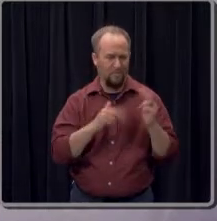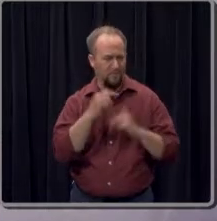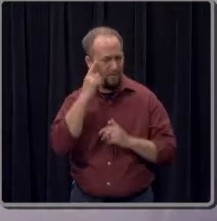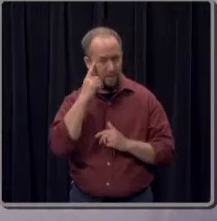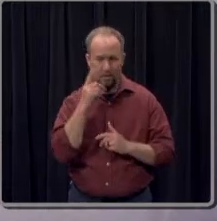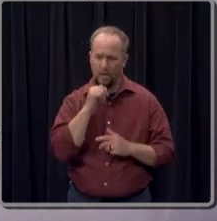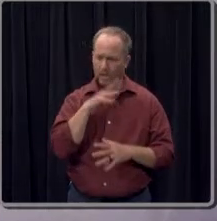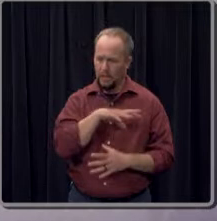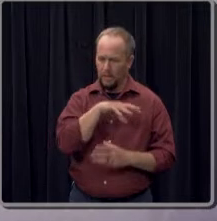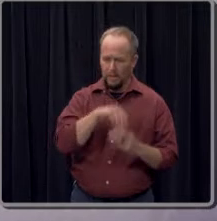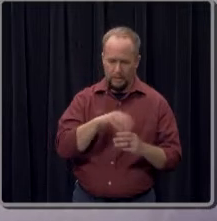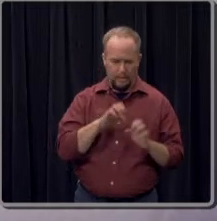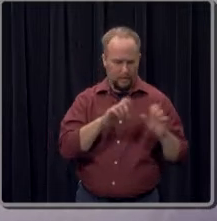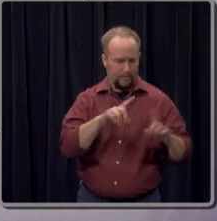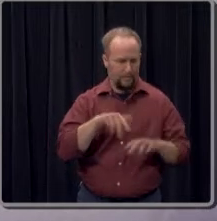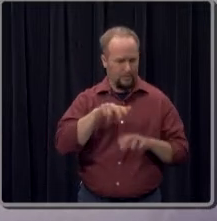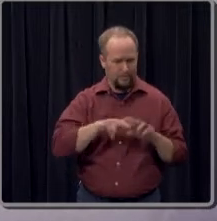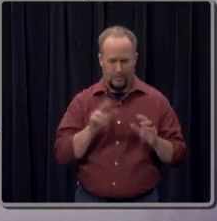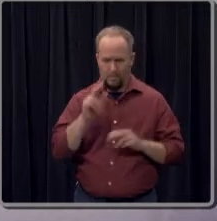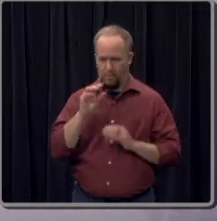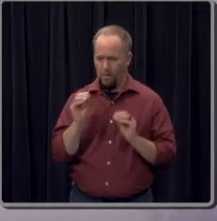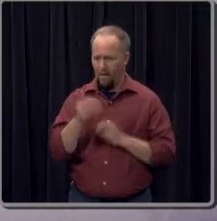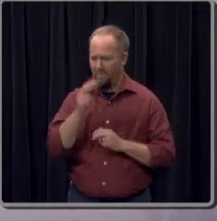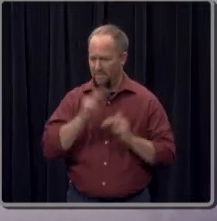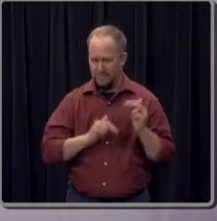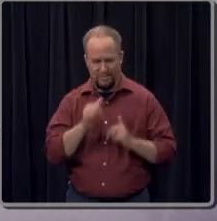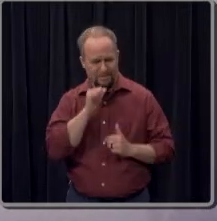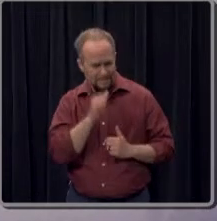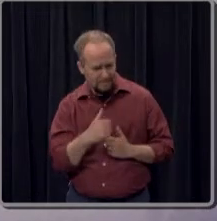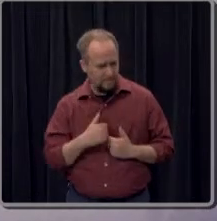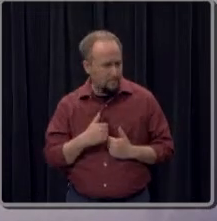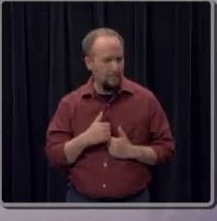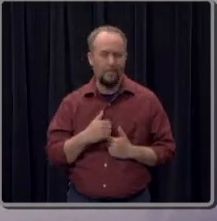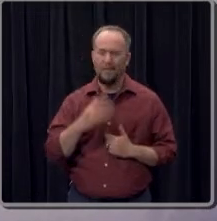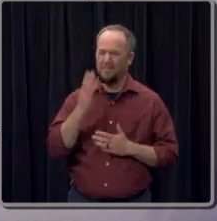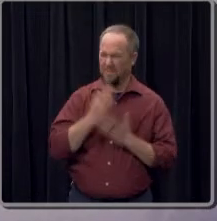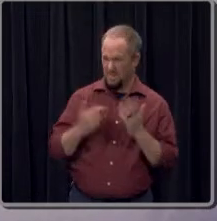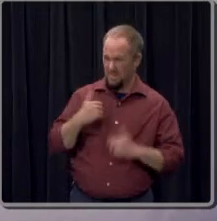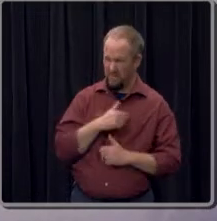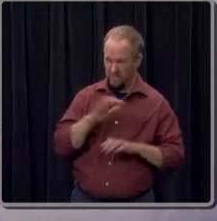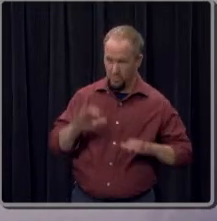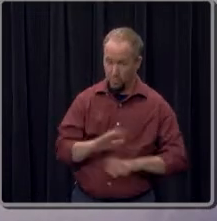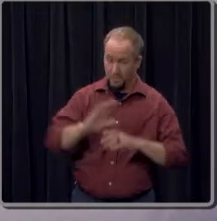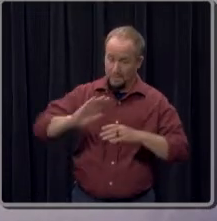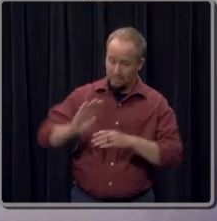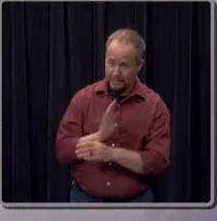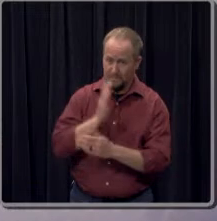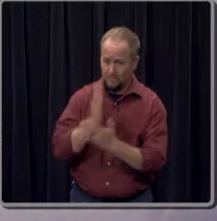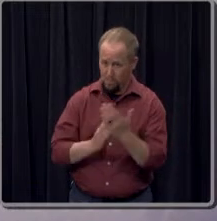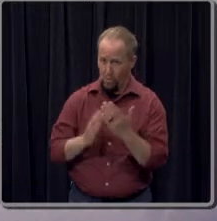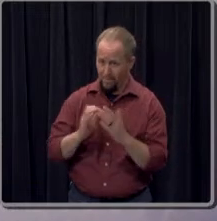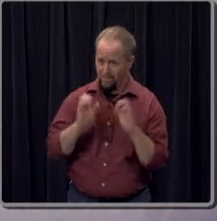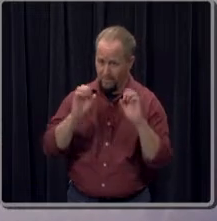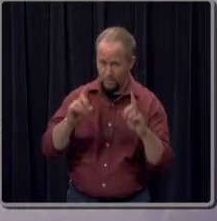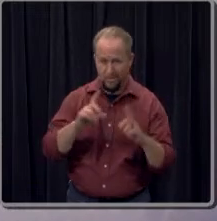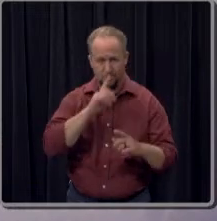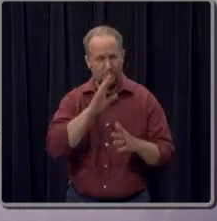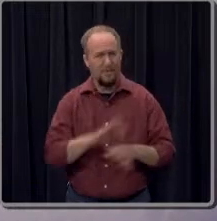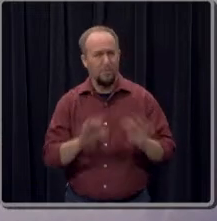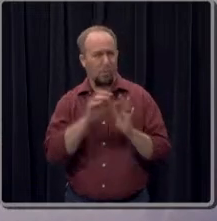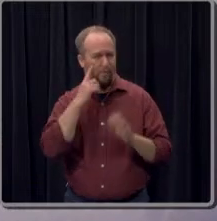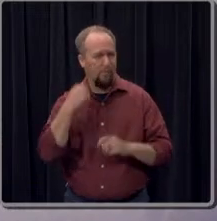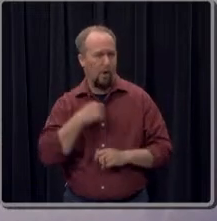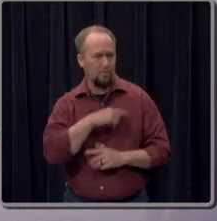into education to sit in an office building. And I think for those of us that kind of do the business of education, it's really important for us to